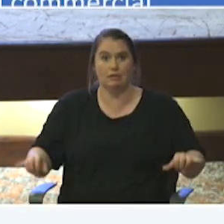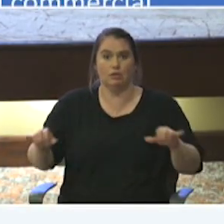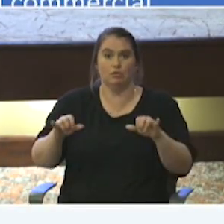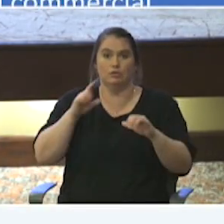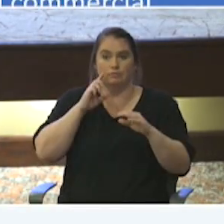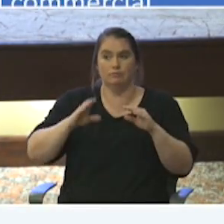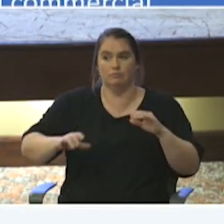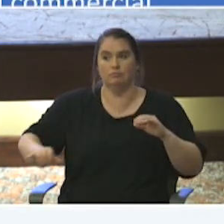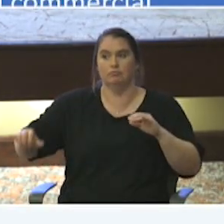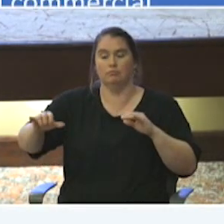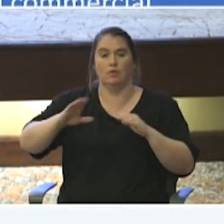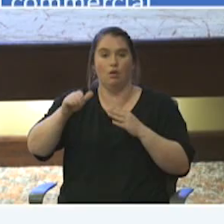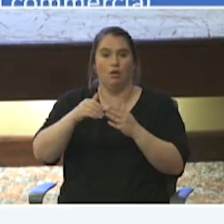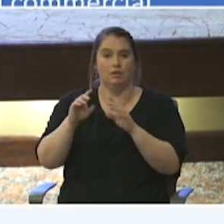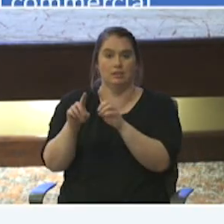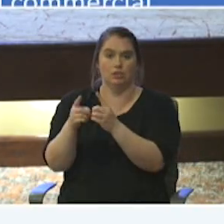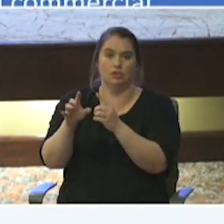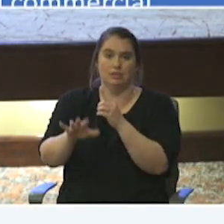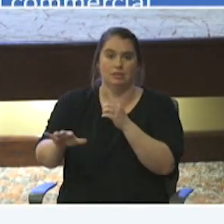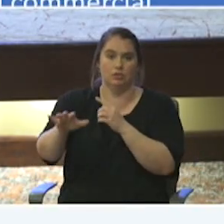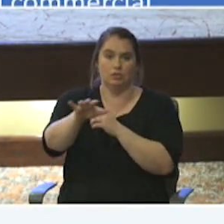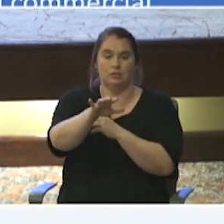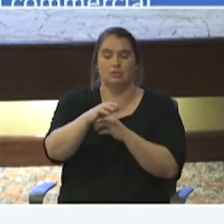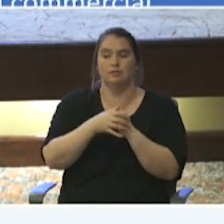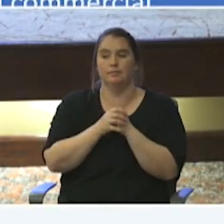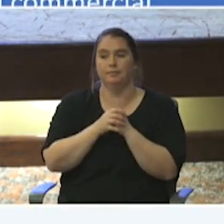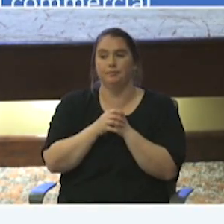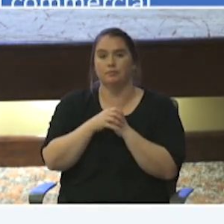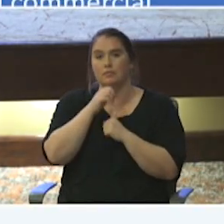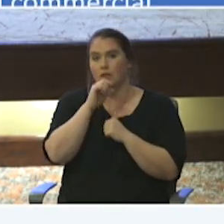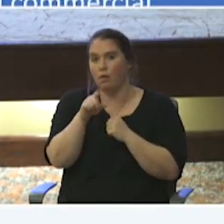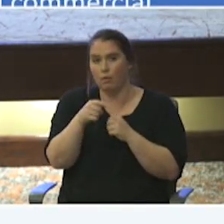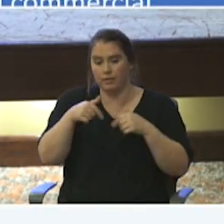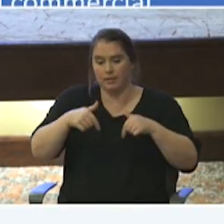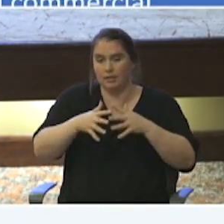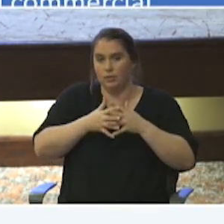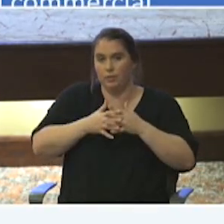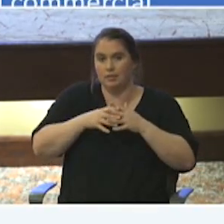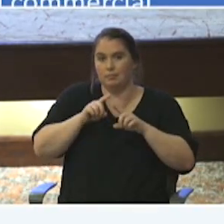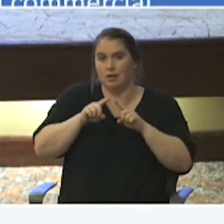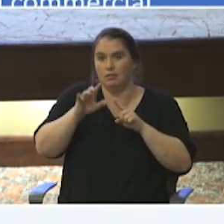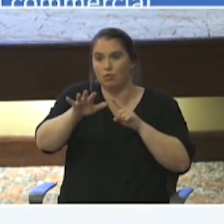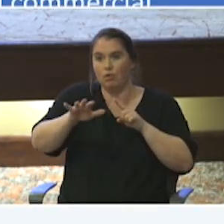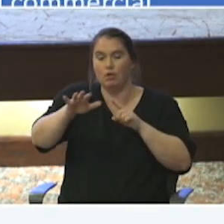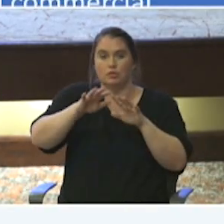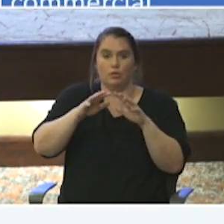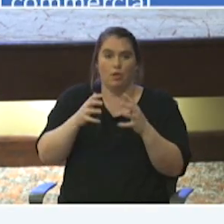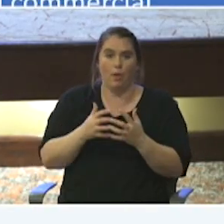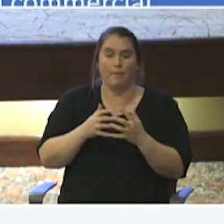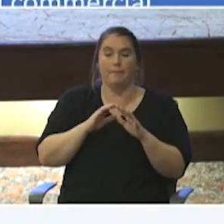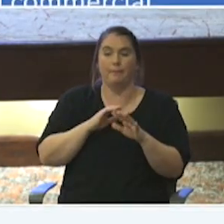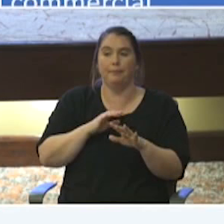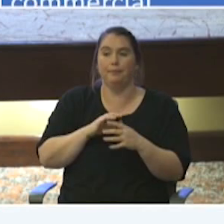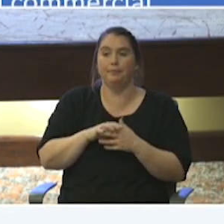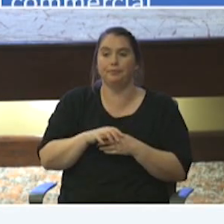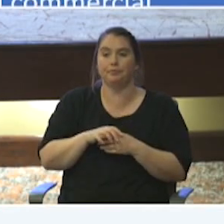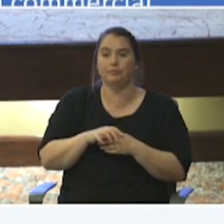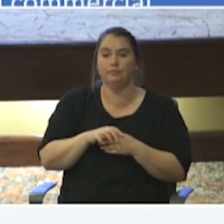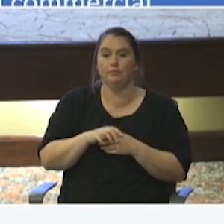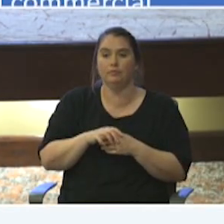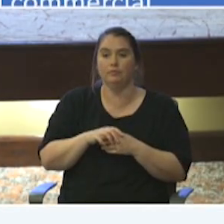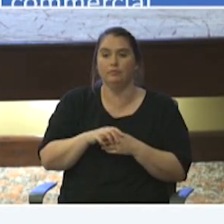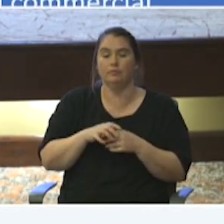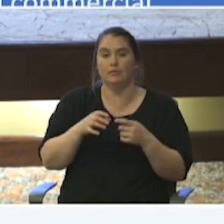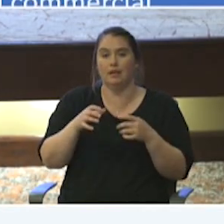all jurisdictions, not only in the U.S., but across the globe. And then the NEC, or National